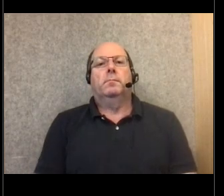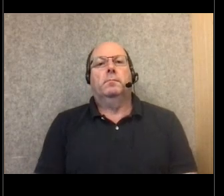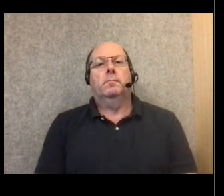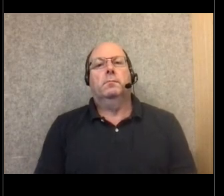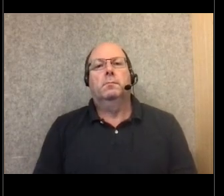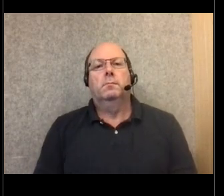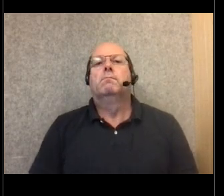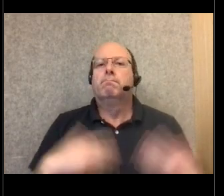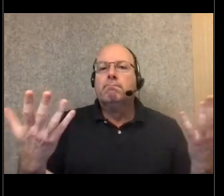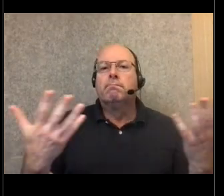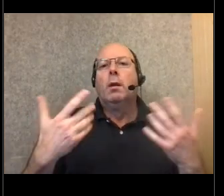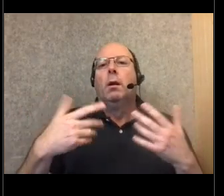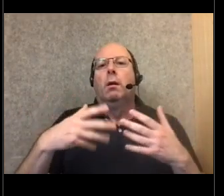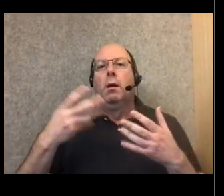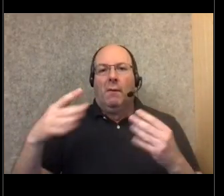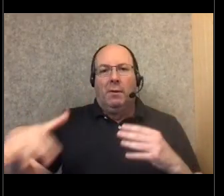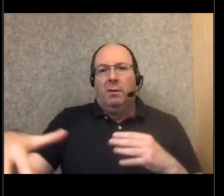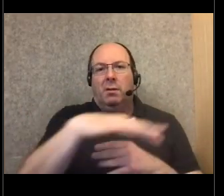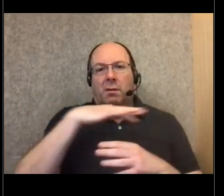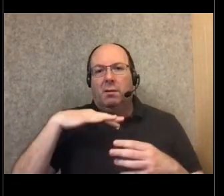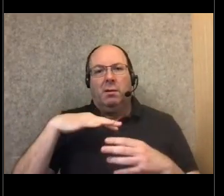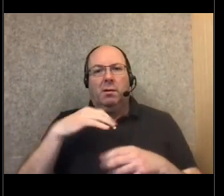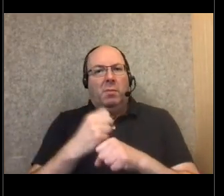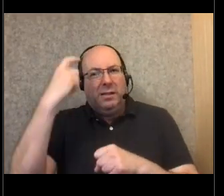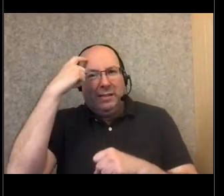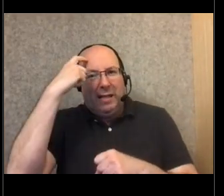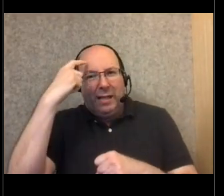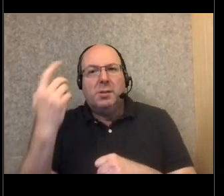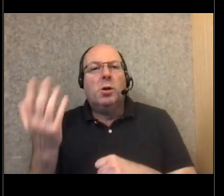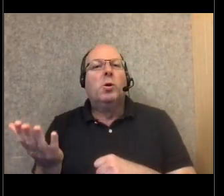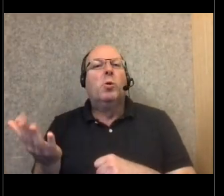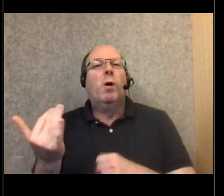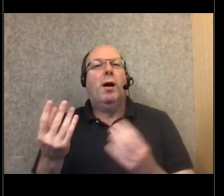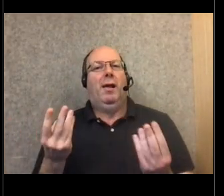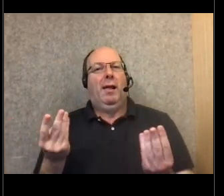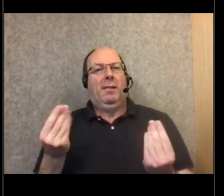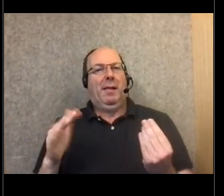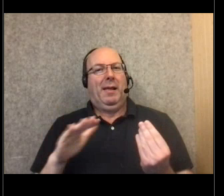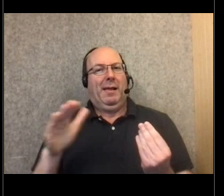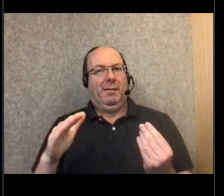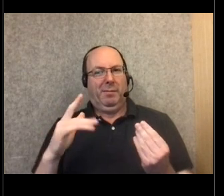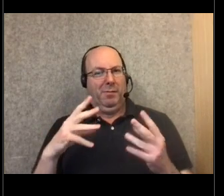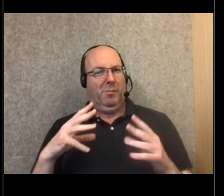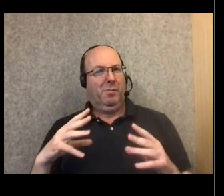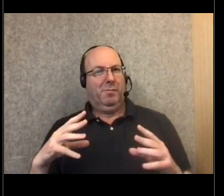Site impracticality due to unusual site characteristics.